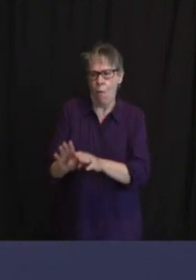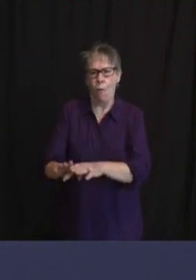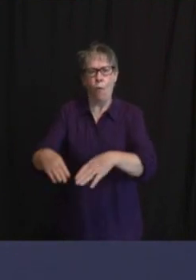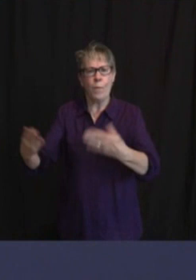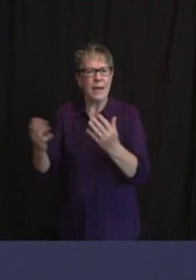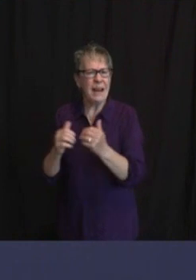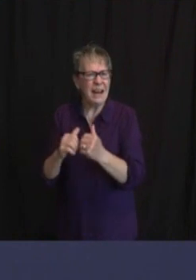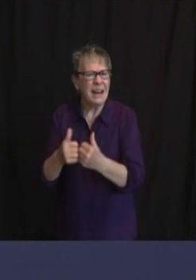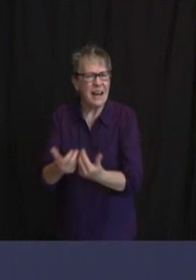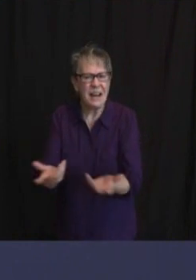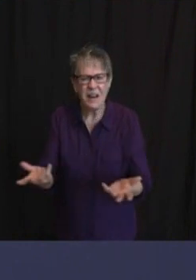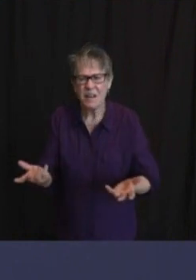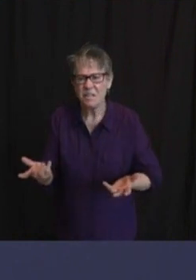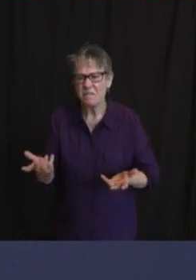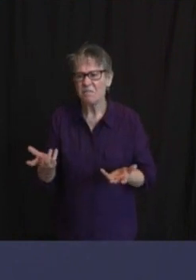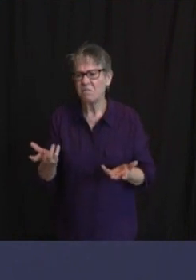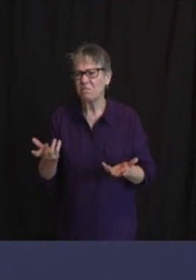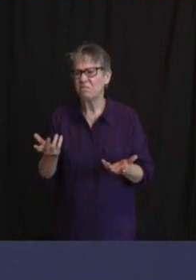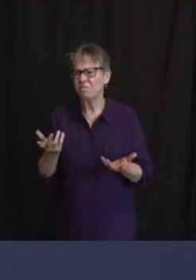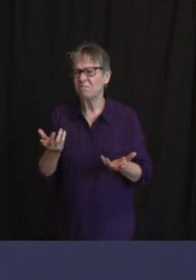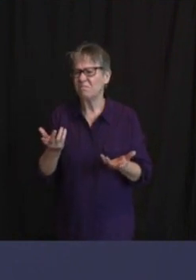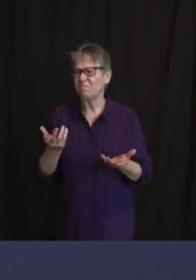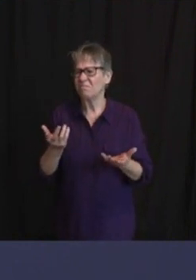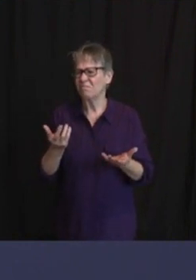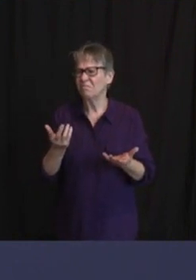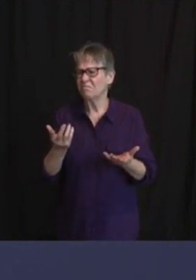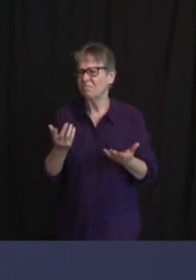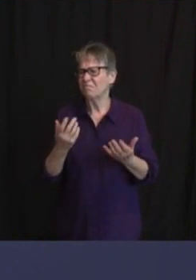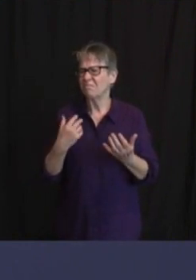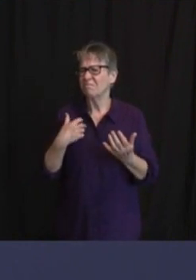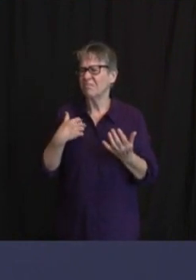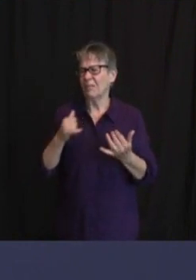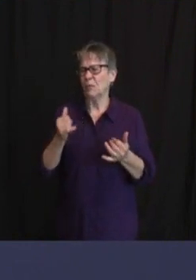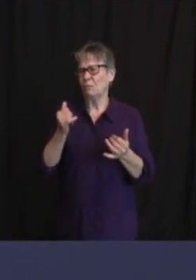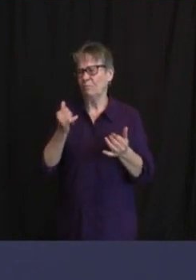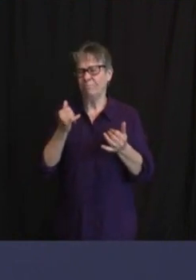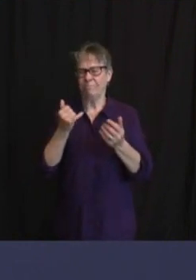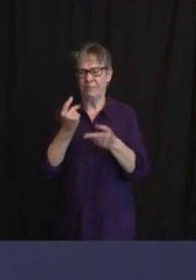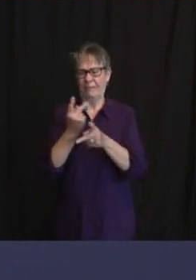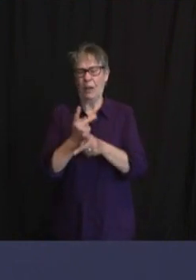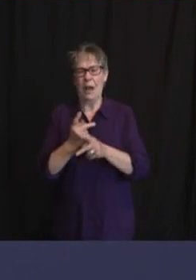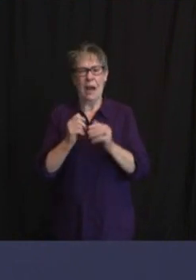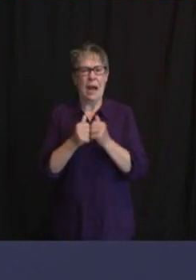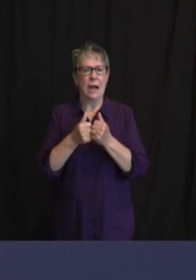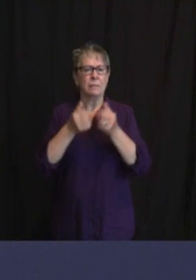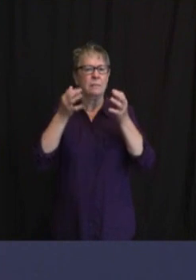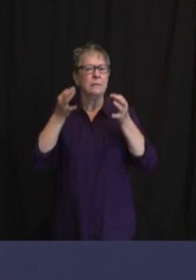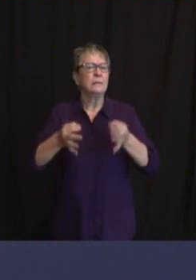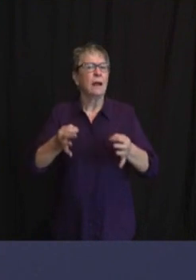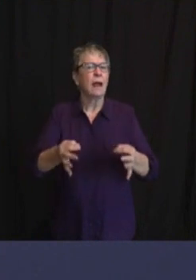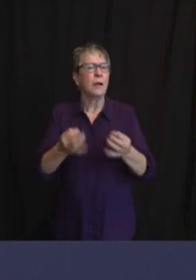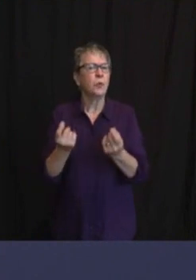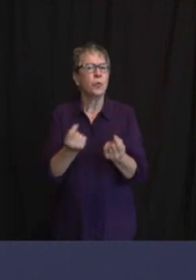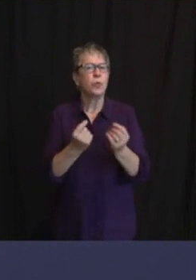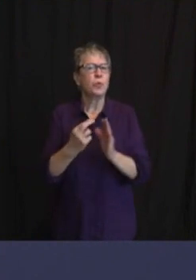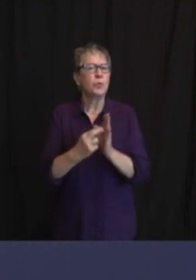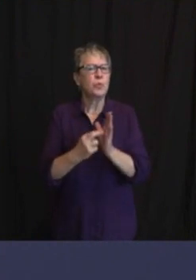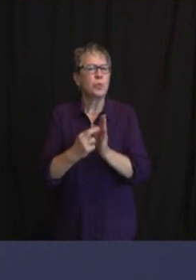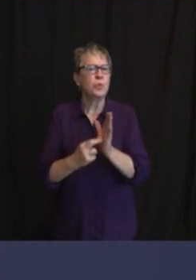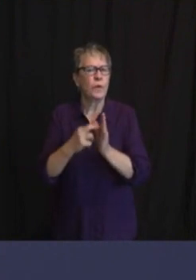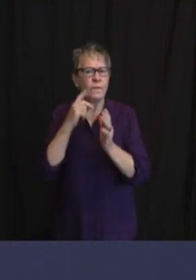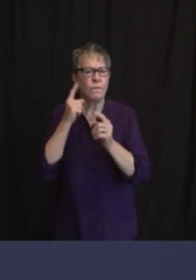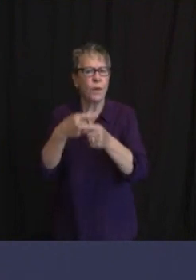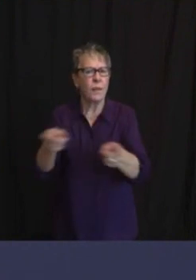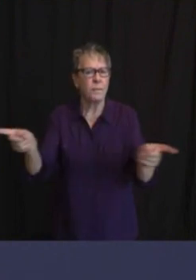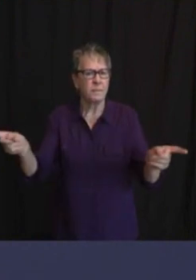many, a very comprehensive discussion of testing going forward. And I think on the heels of that, at some point sooner than later,